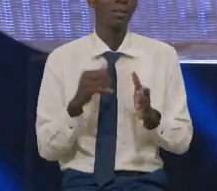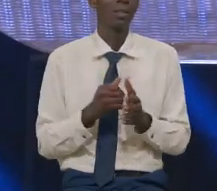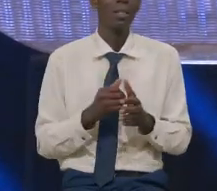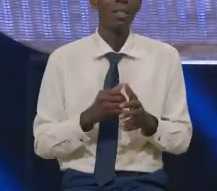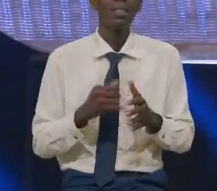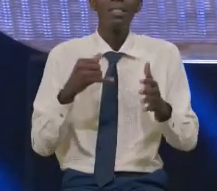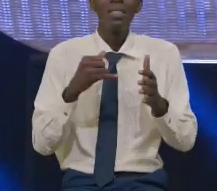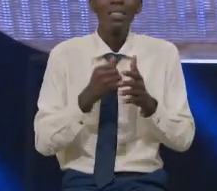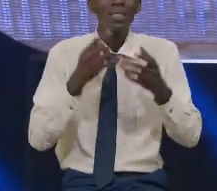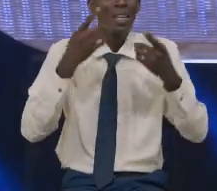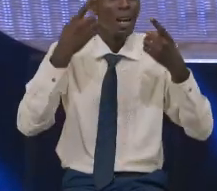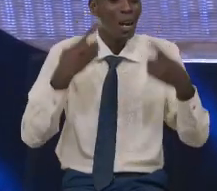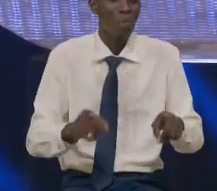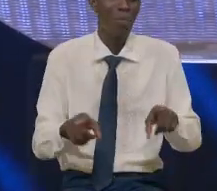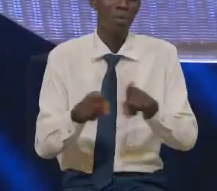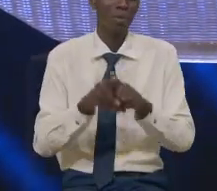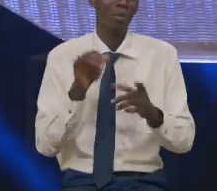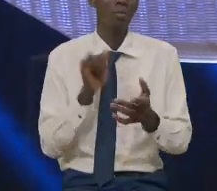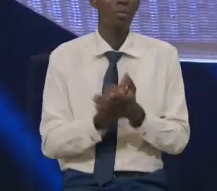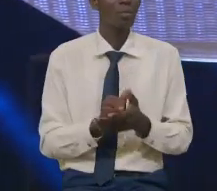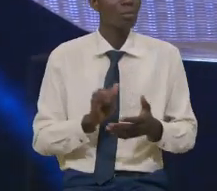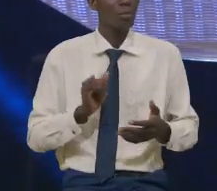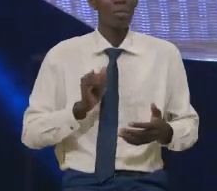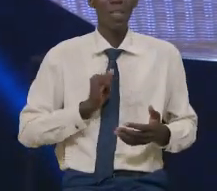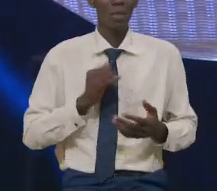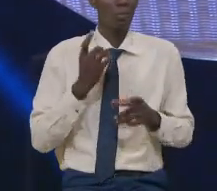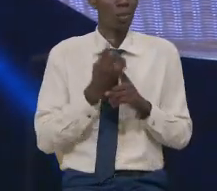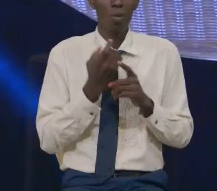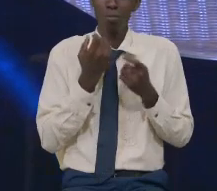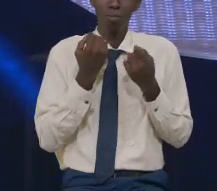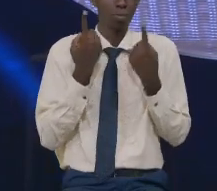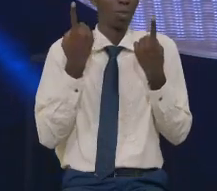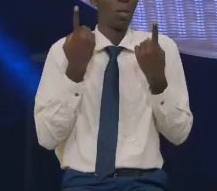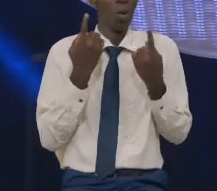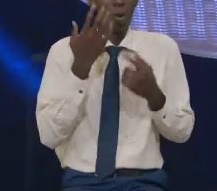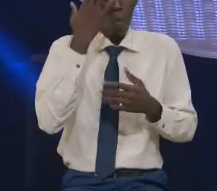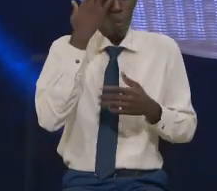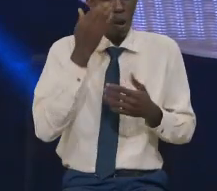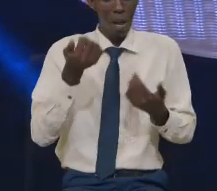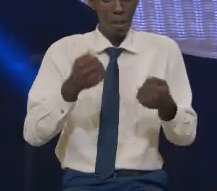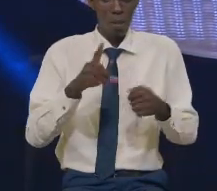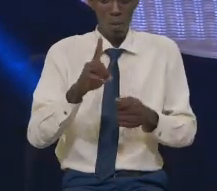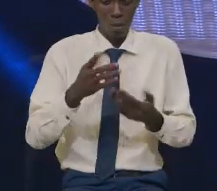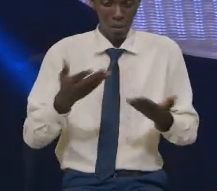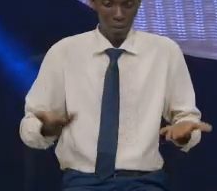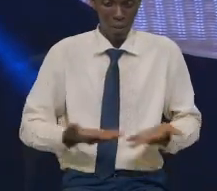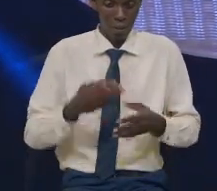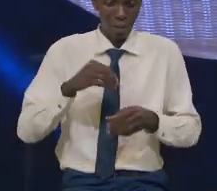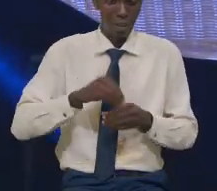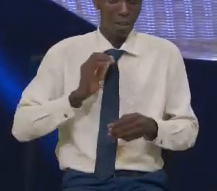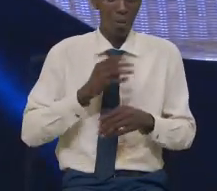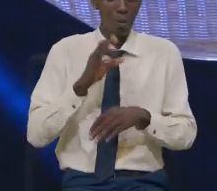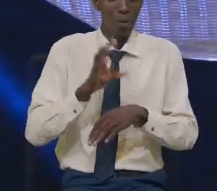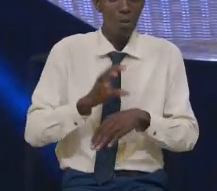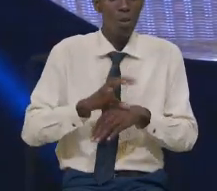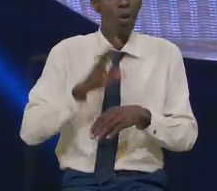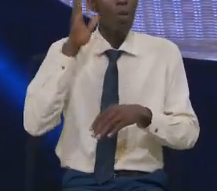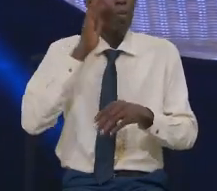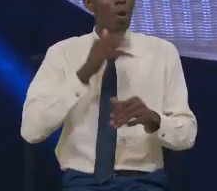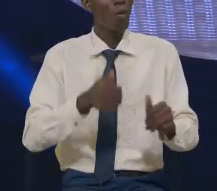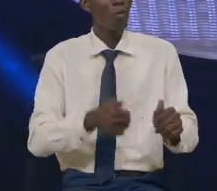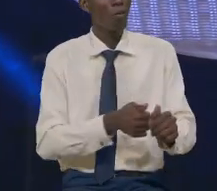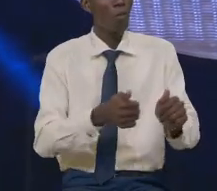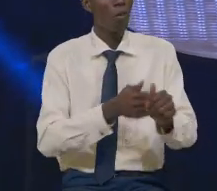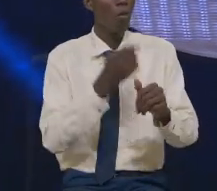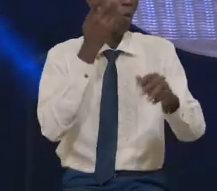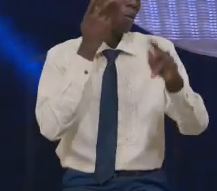happened exactly like that. I wonder why anyone here in our church will follow the prophets,